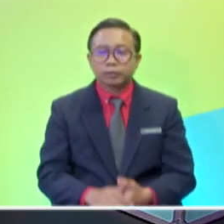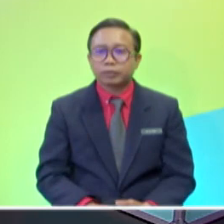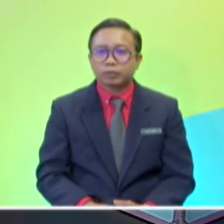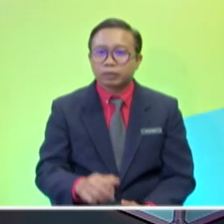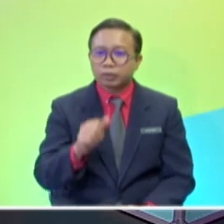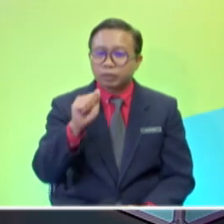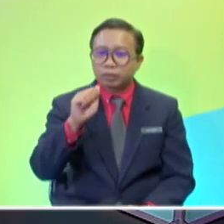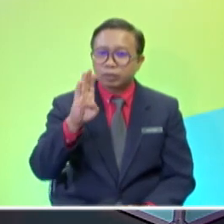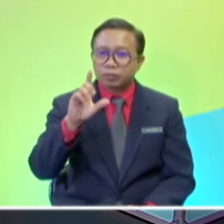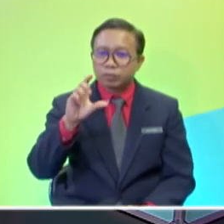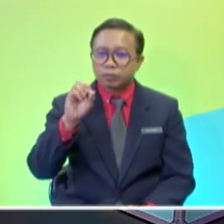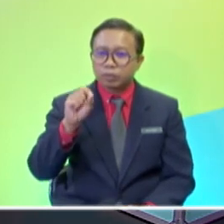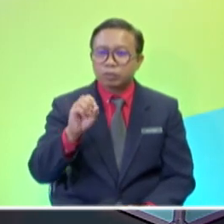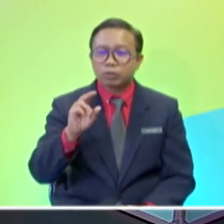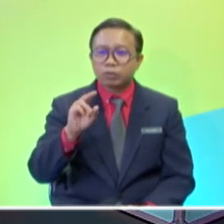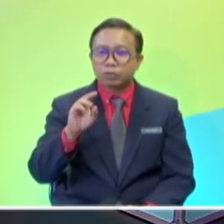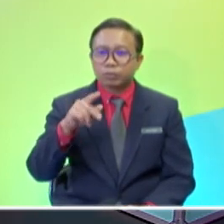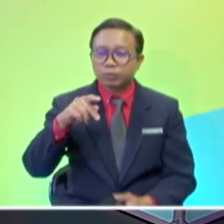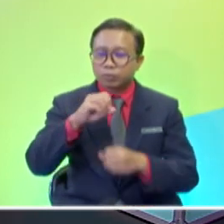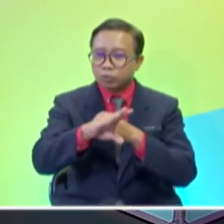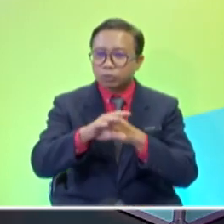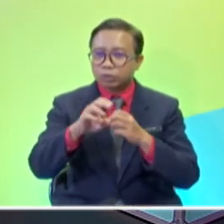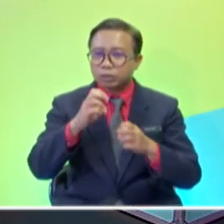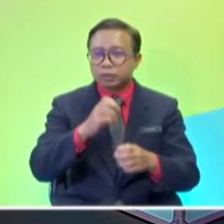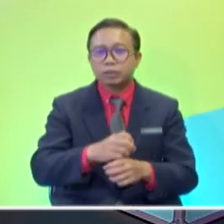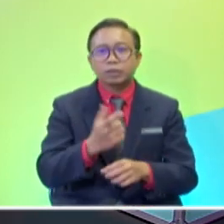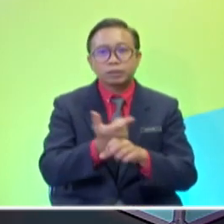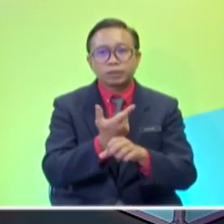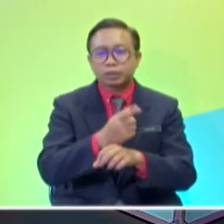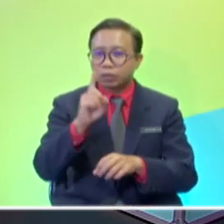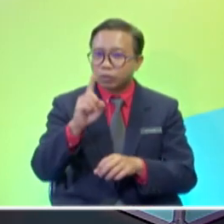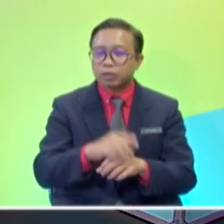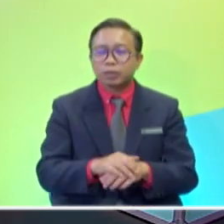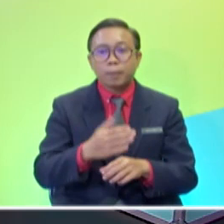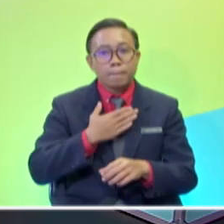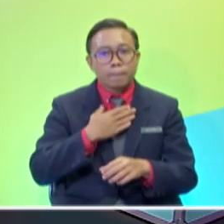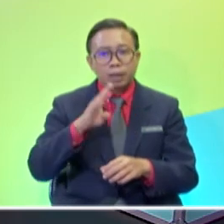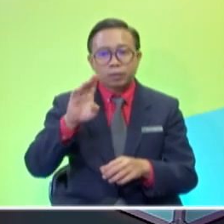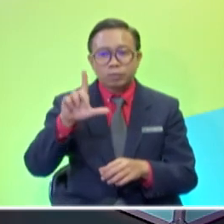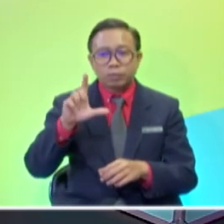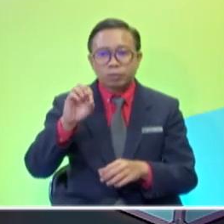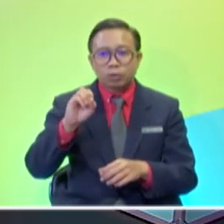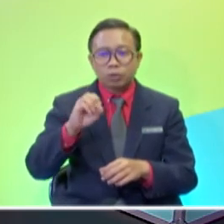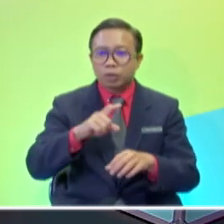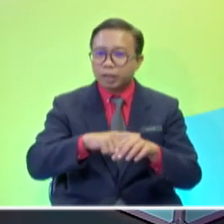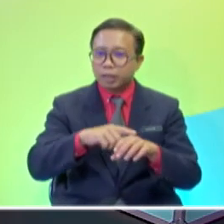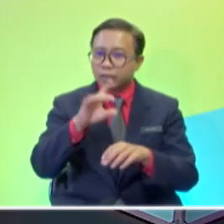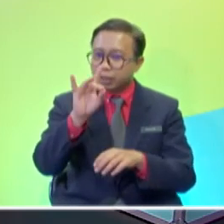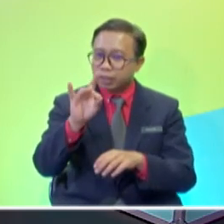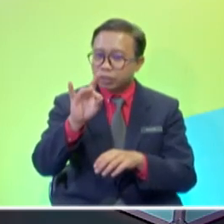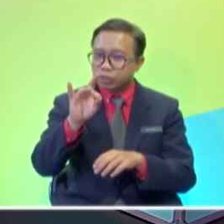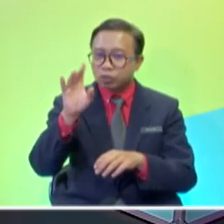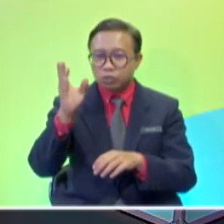blog post. Exercise 1. My blog, posted on the 8th of July